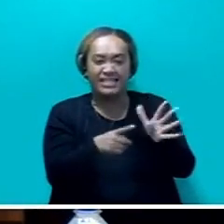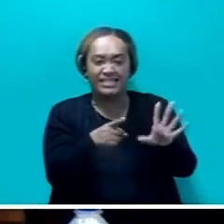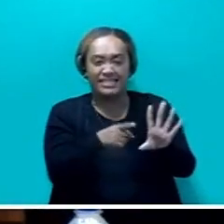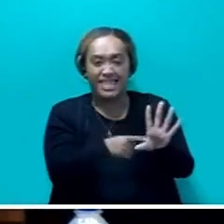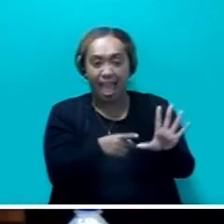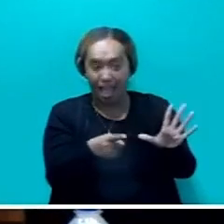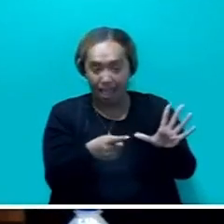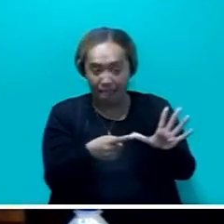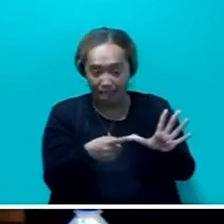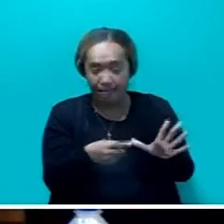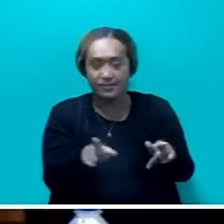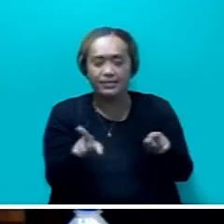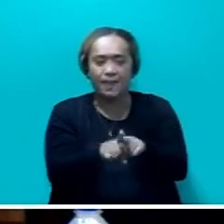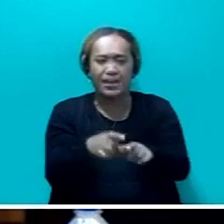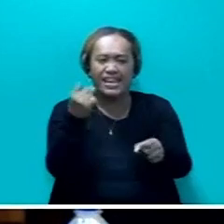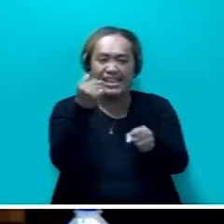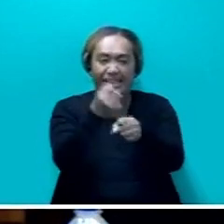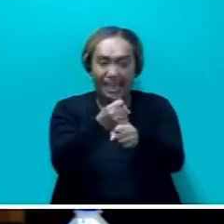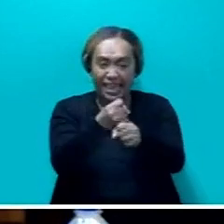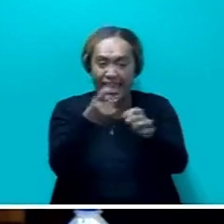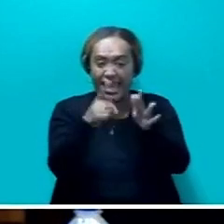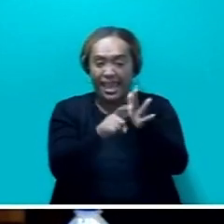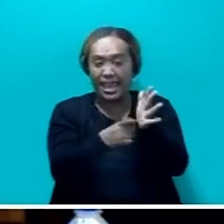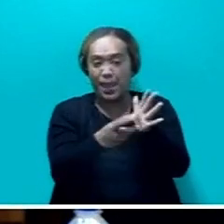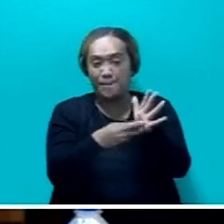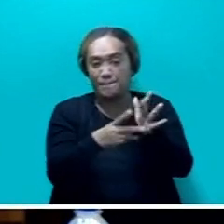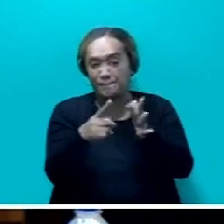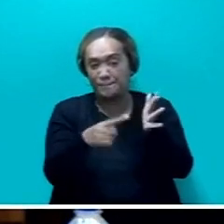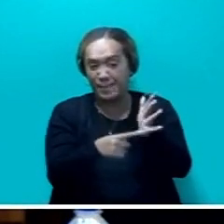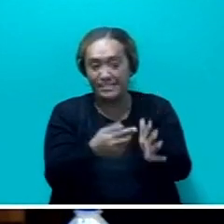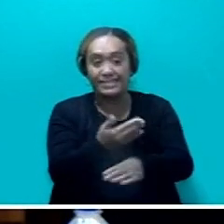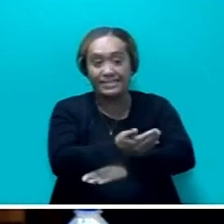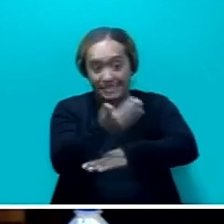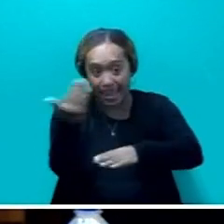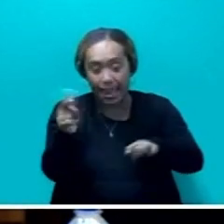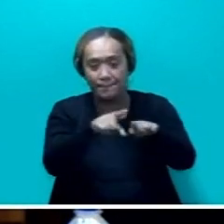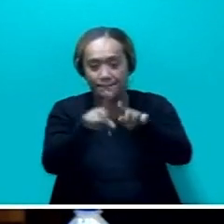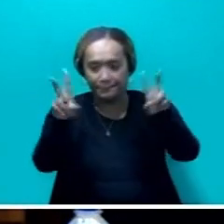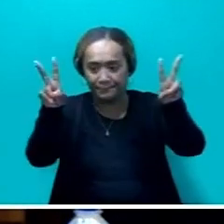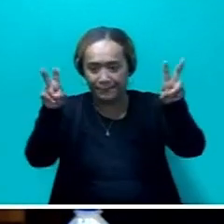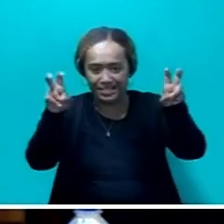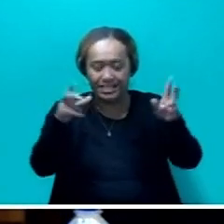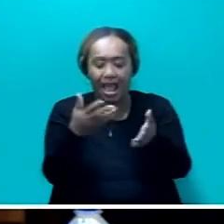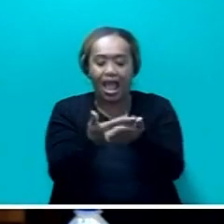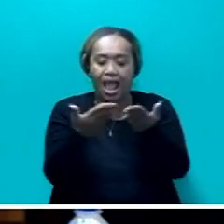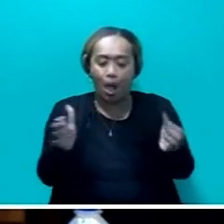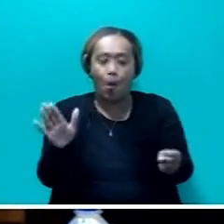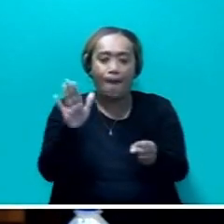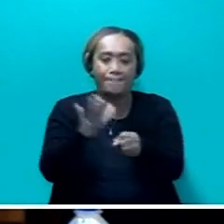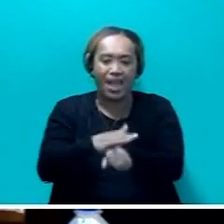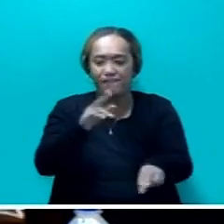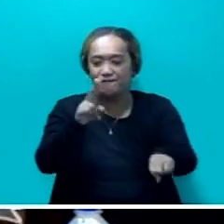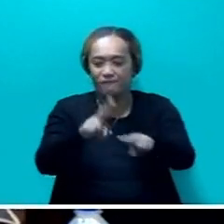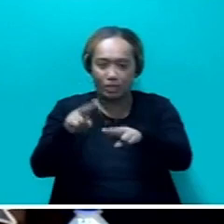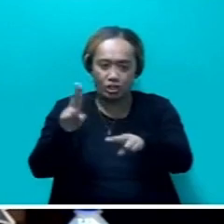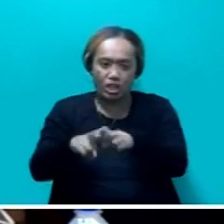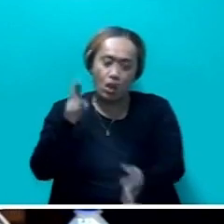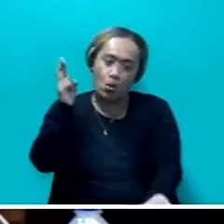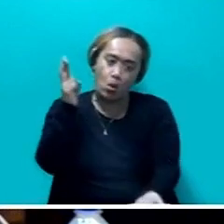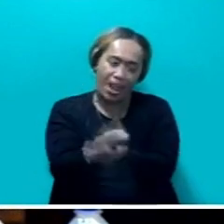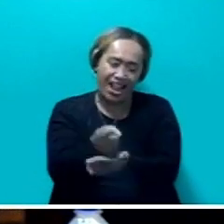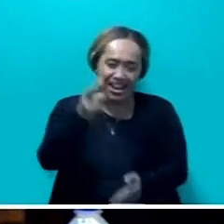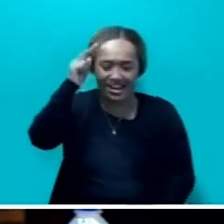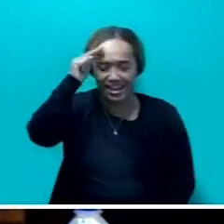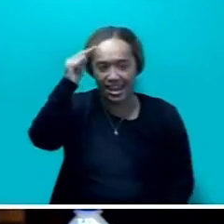significance of the Girmit Day is monumental. It is with the sole objective of making one Fiji a reality, a